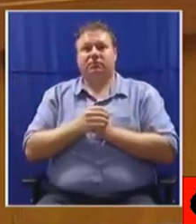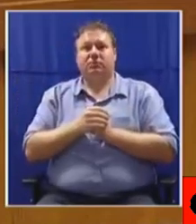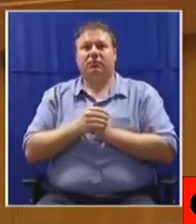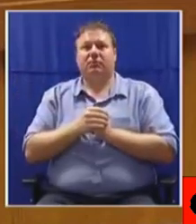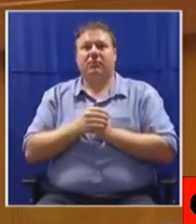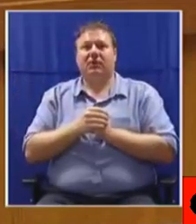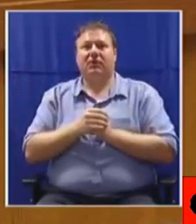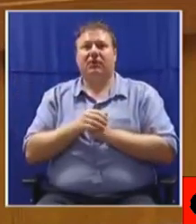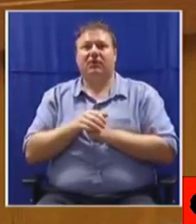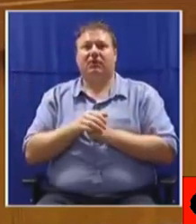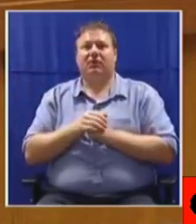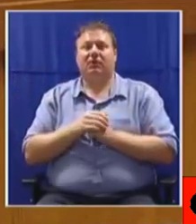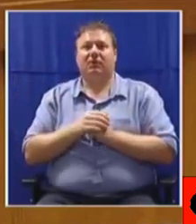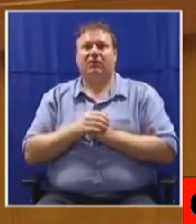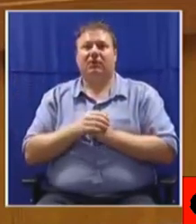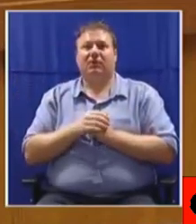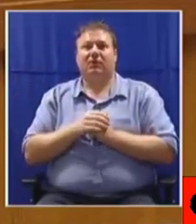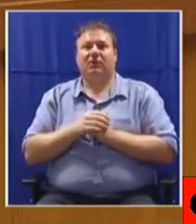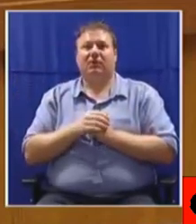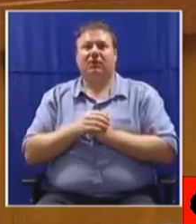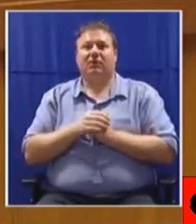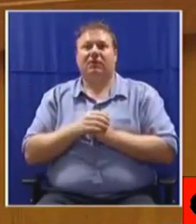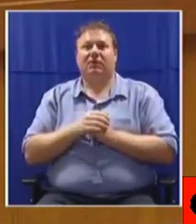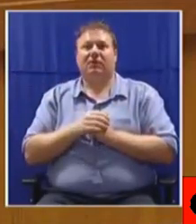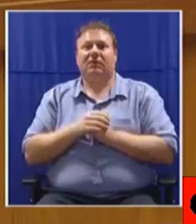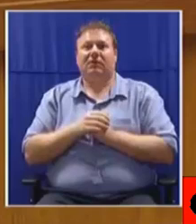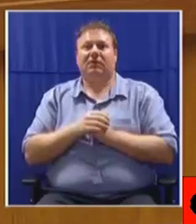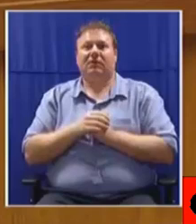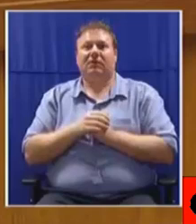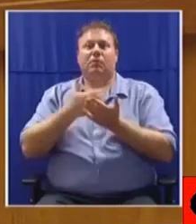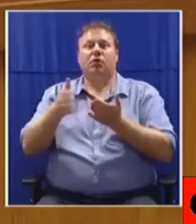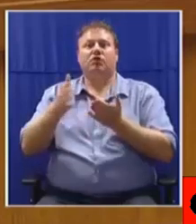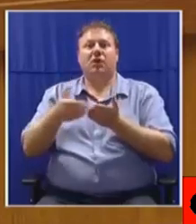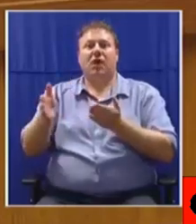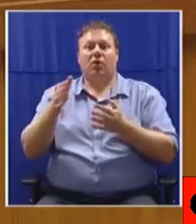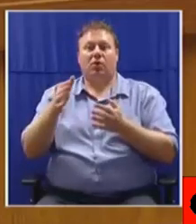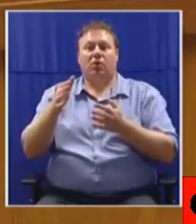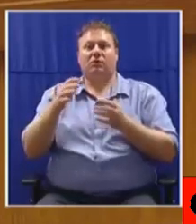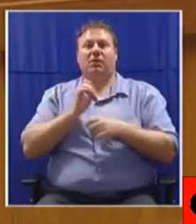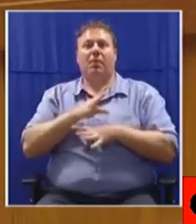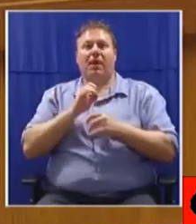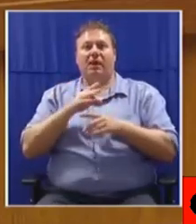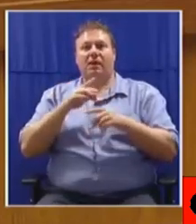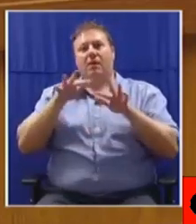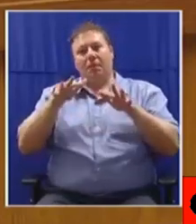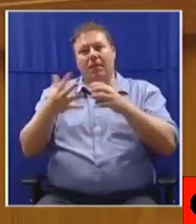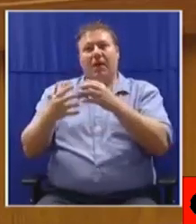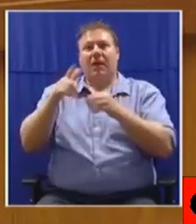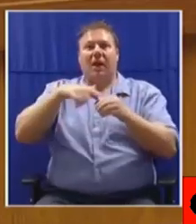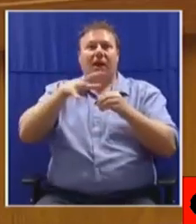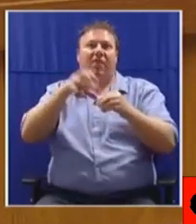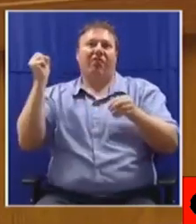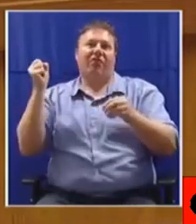the dispossessed native. It brushes out the pain of dispossession. It requires